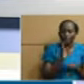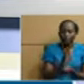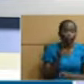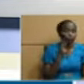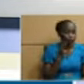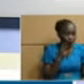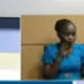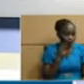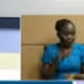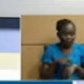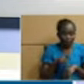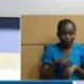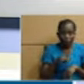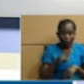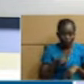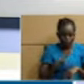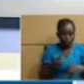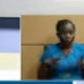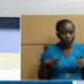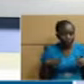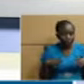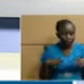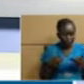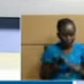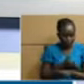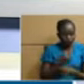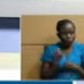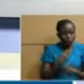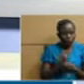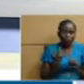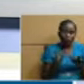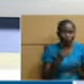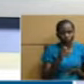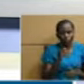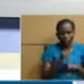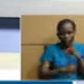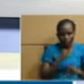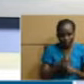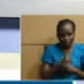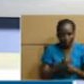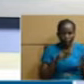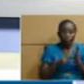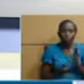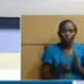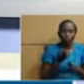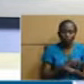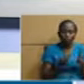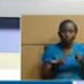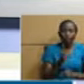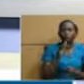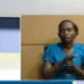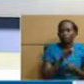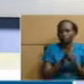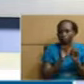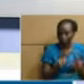mean at the time of retirement, and you've been working, say, for 20 years, it means you've not been earning much, which is a